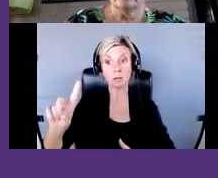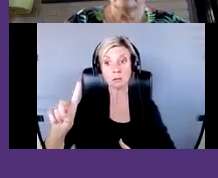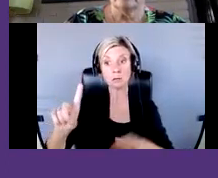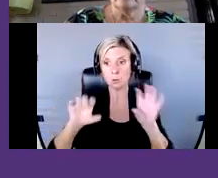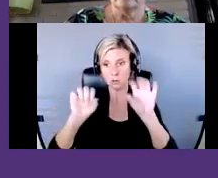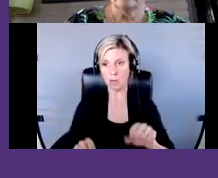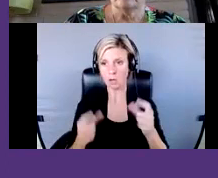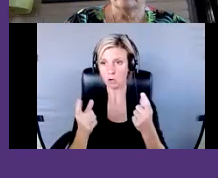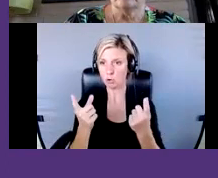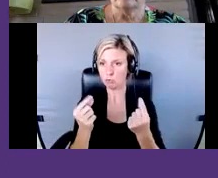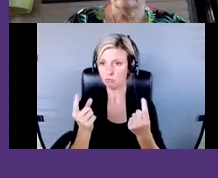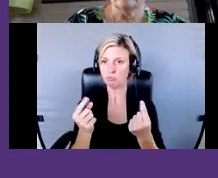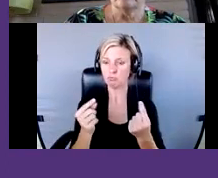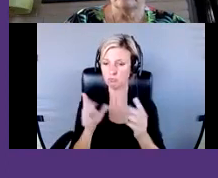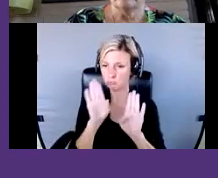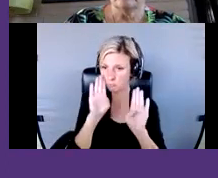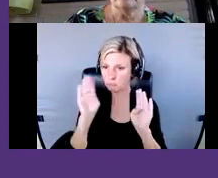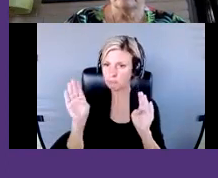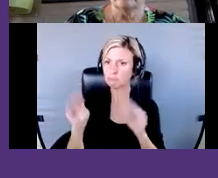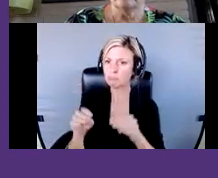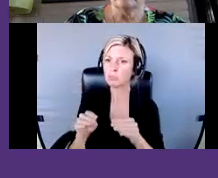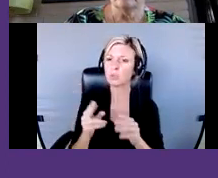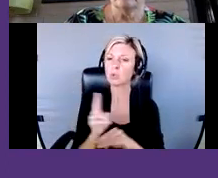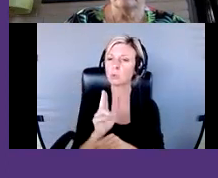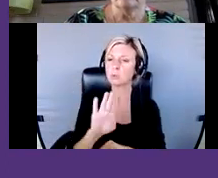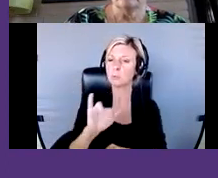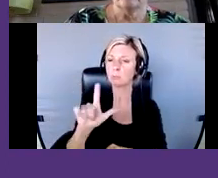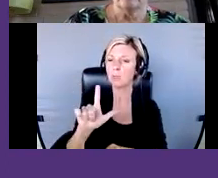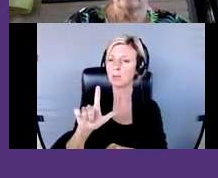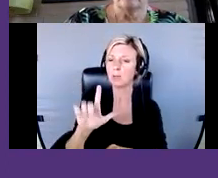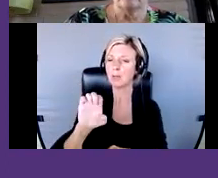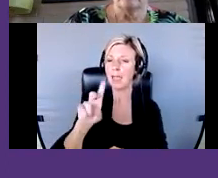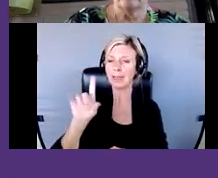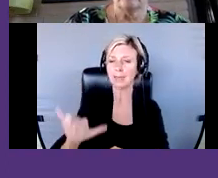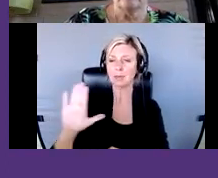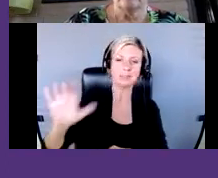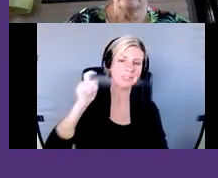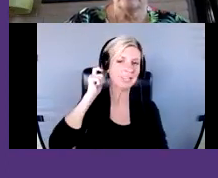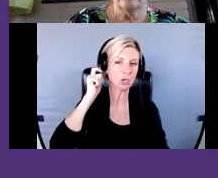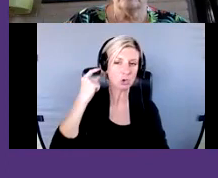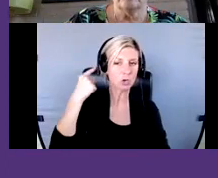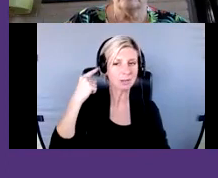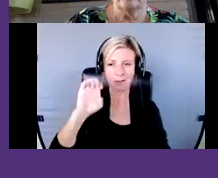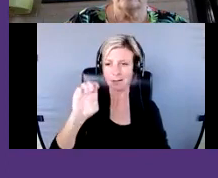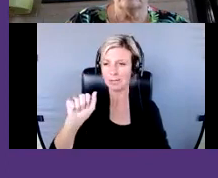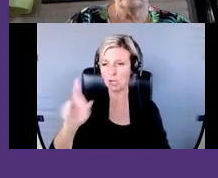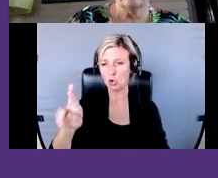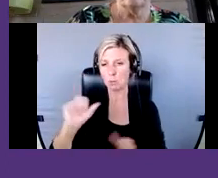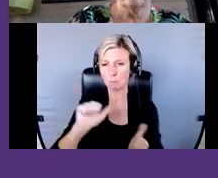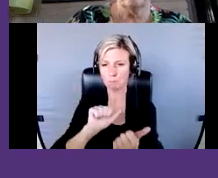empathetic attention, respect using Bill Eddy's ear method, where you can actually move towards